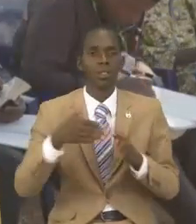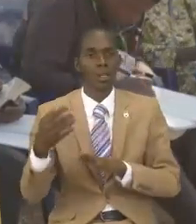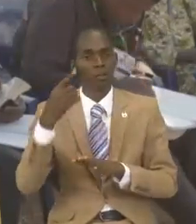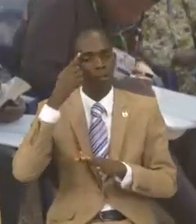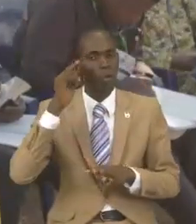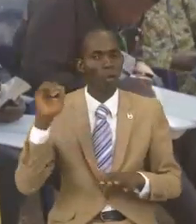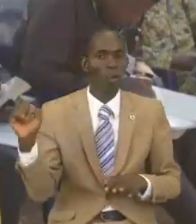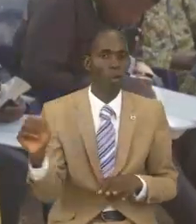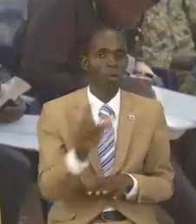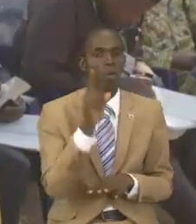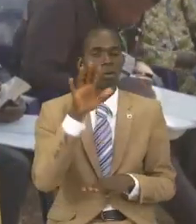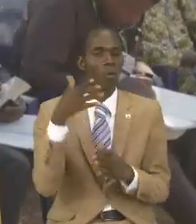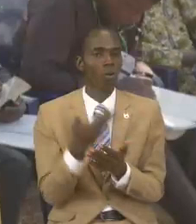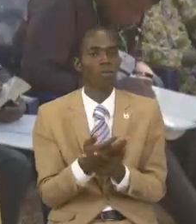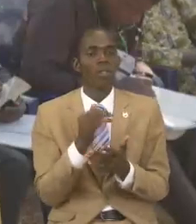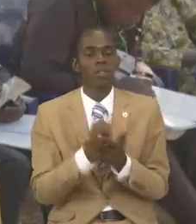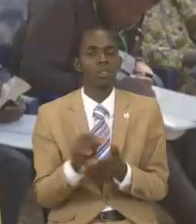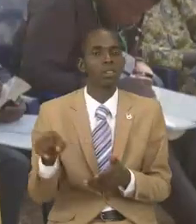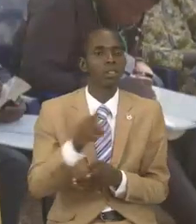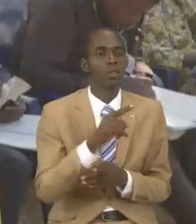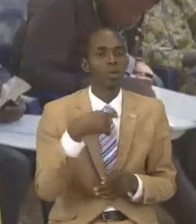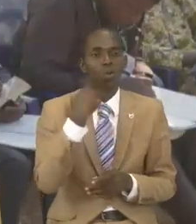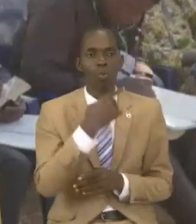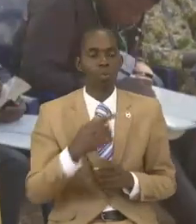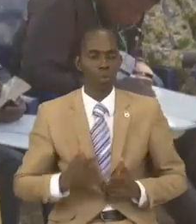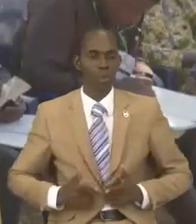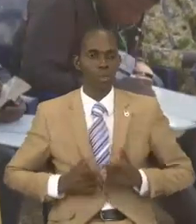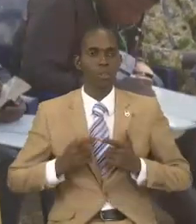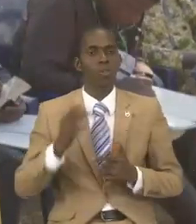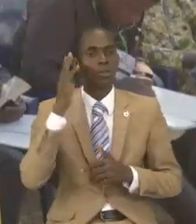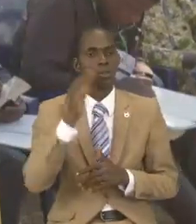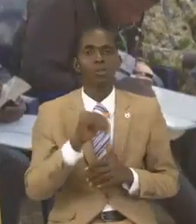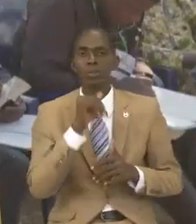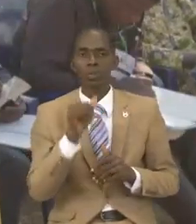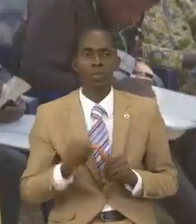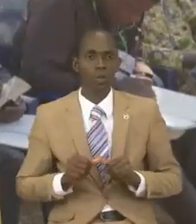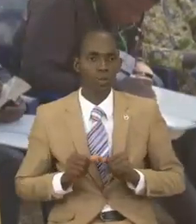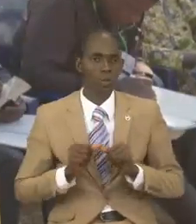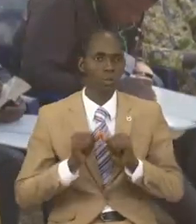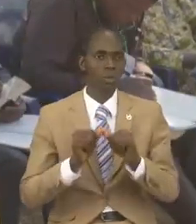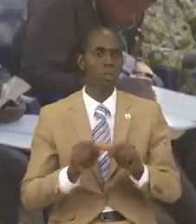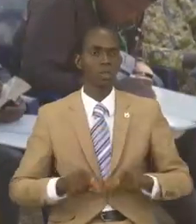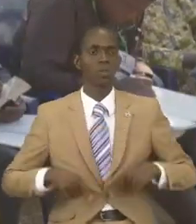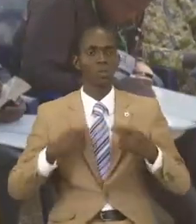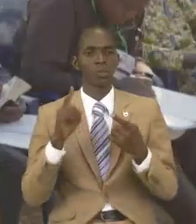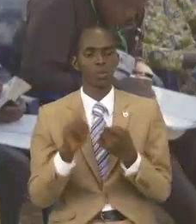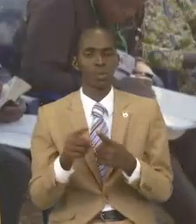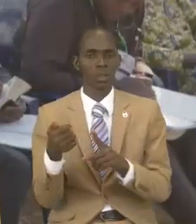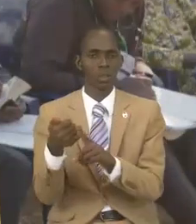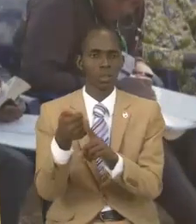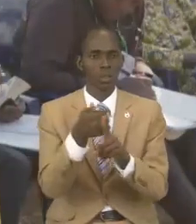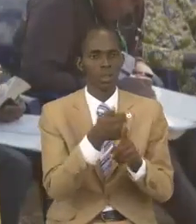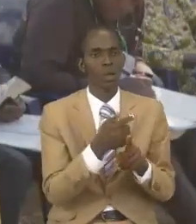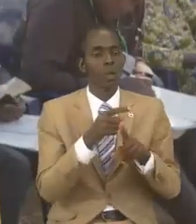which live should not henceforth live unto themselves, but unto him